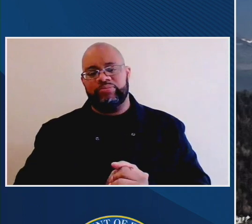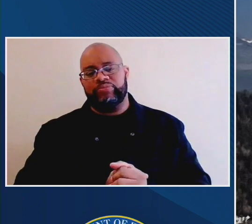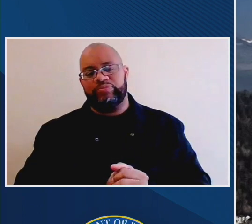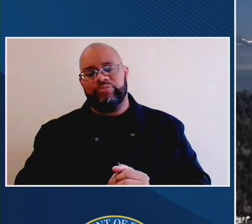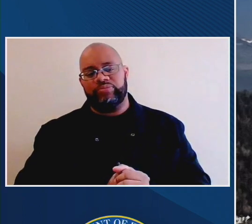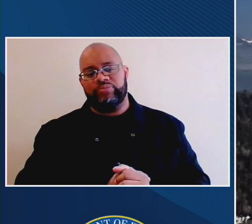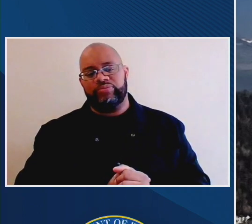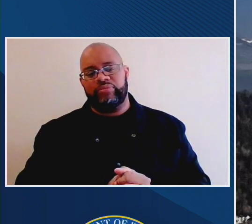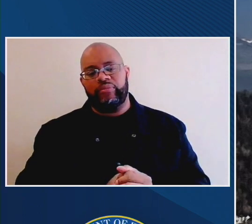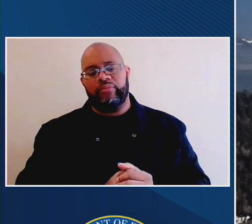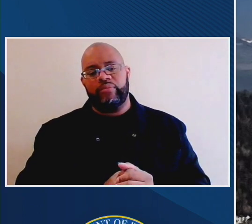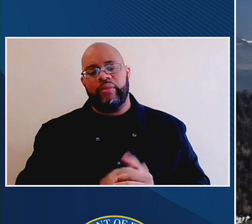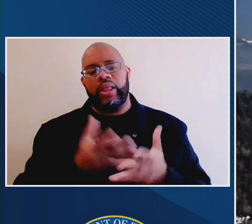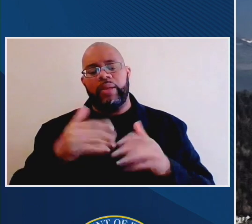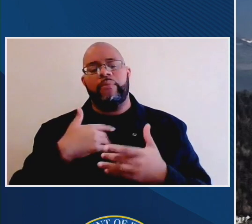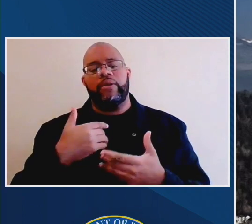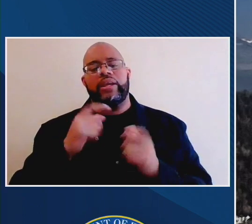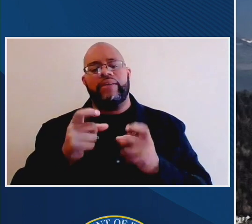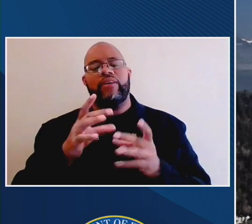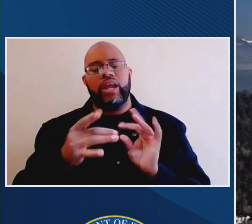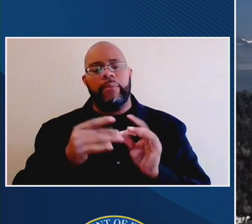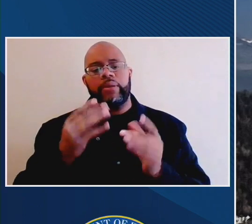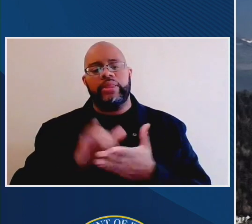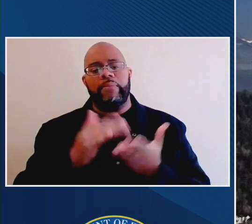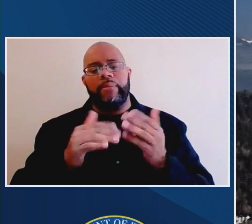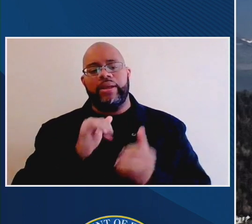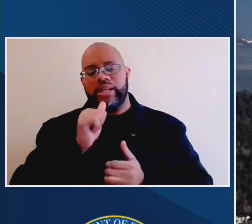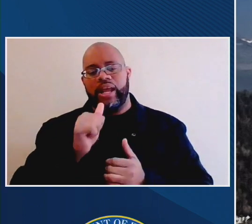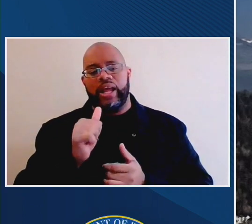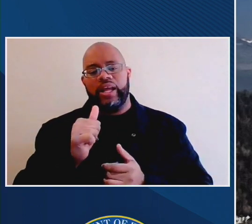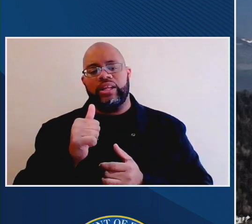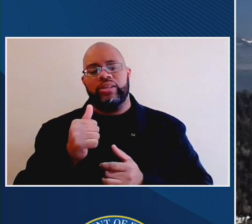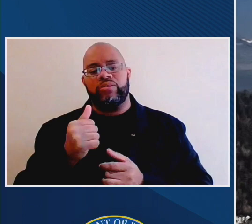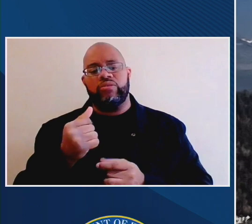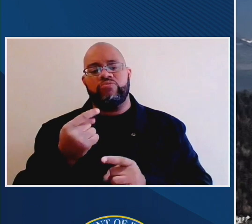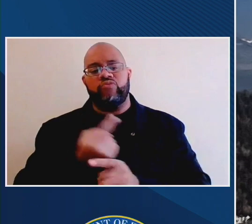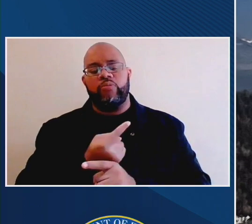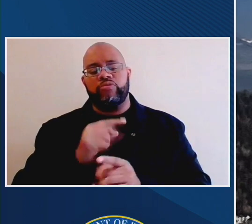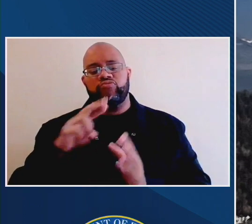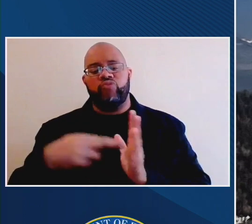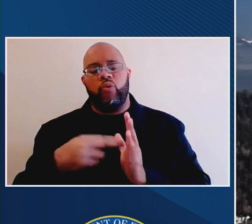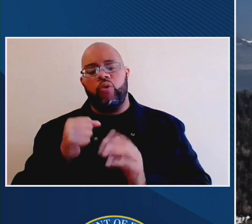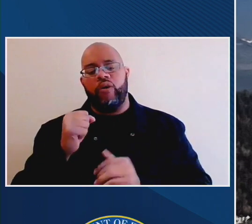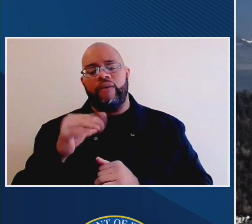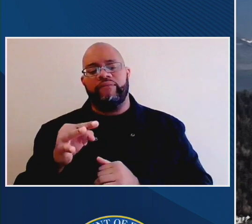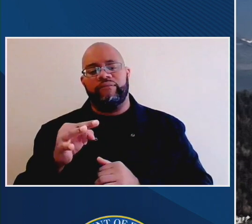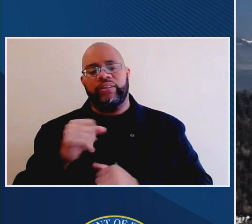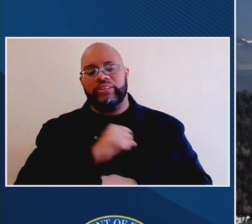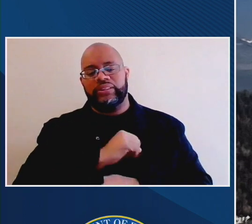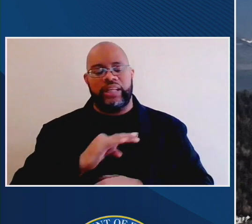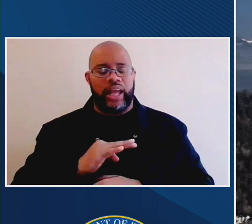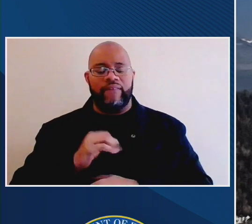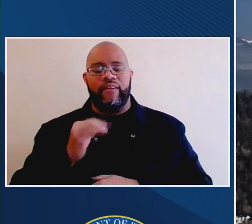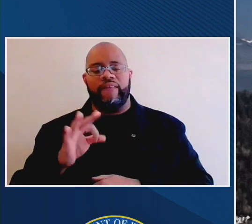will there come a time when there is a negotiated or rulemaking for the law for the Higher Ed